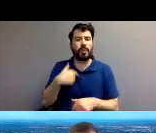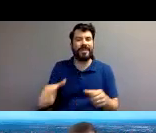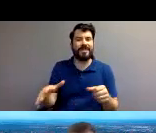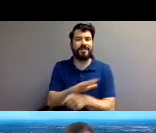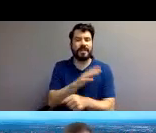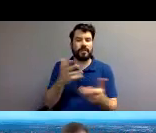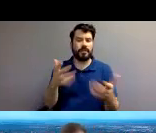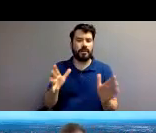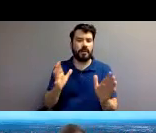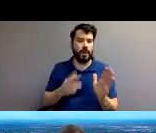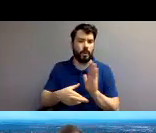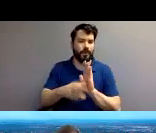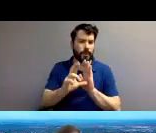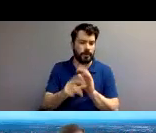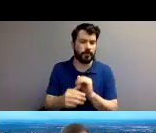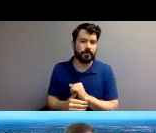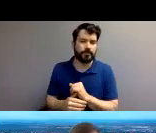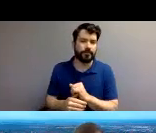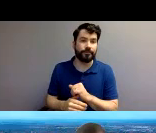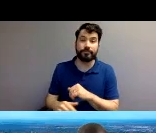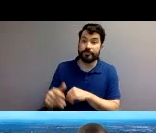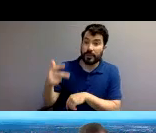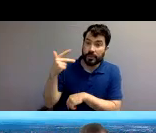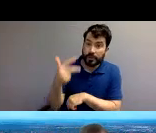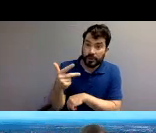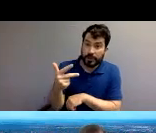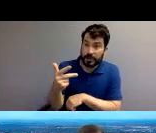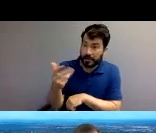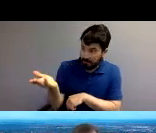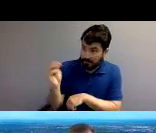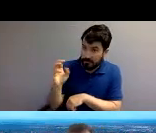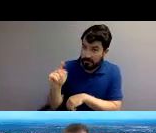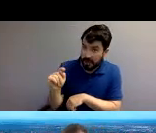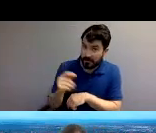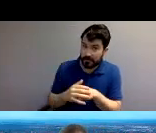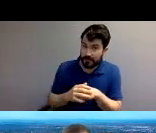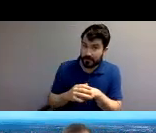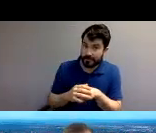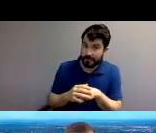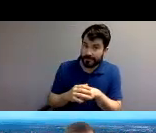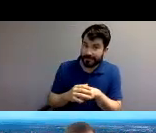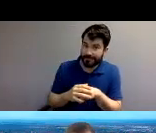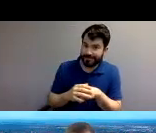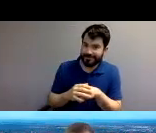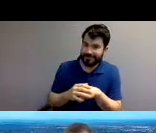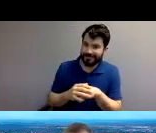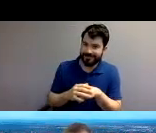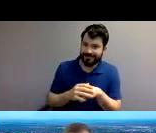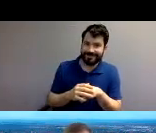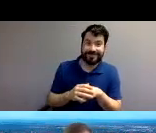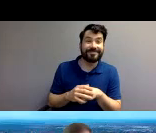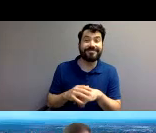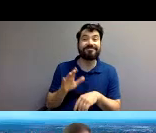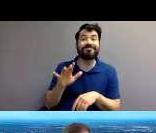Hey, Matt, so let's look at number 3. Yeah. Well, go ahead. Sorry. Would those who